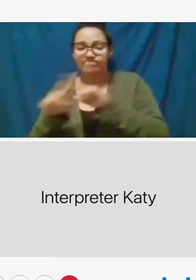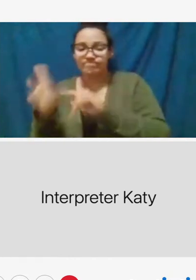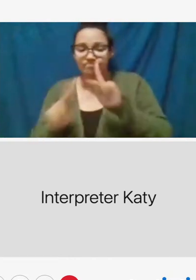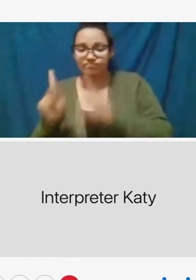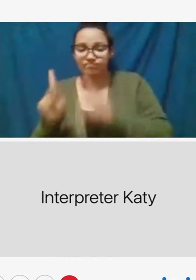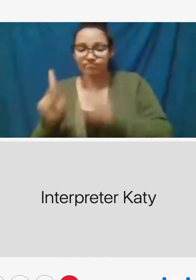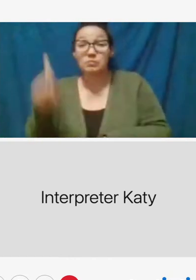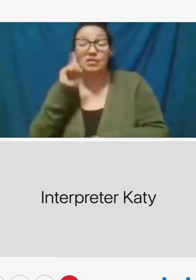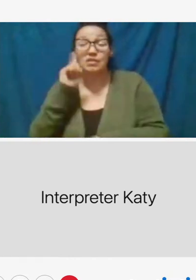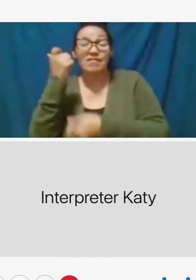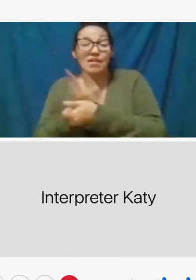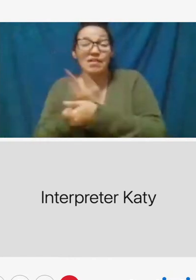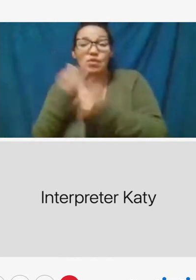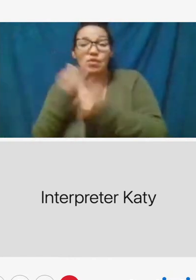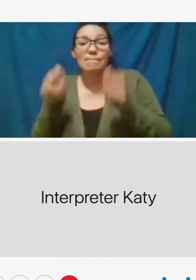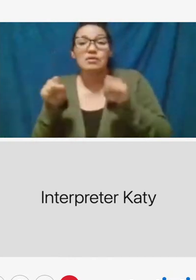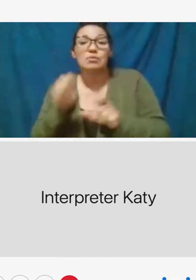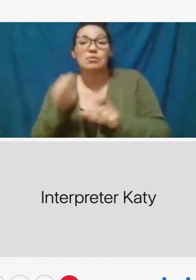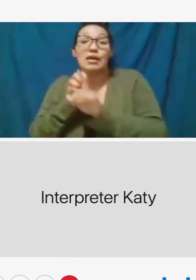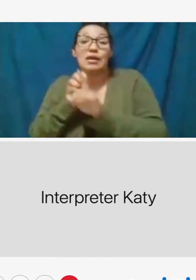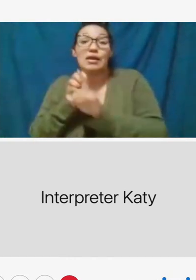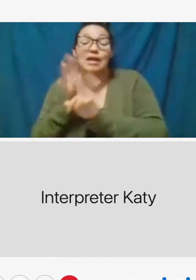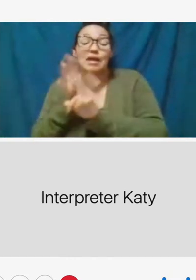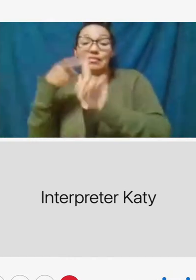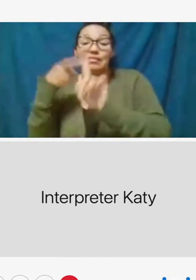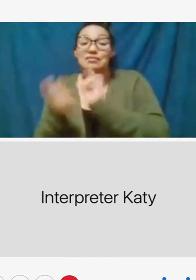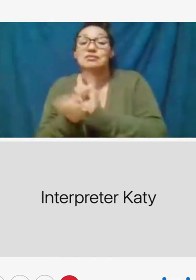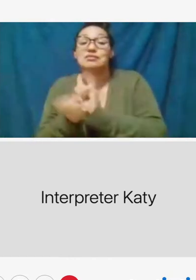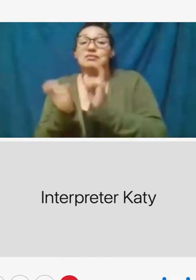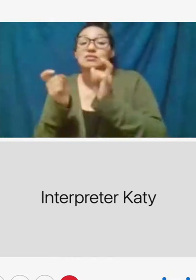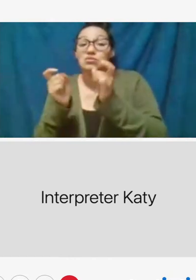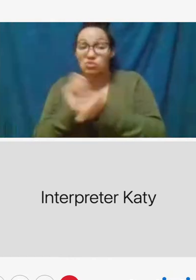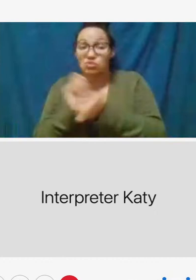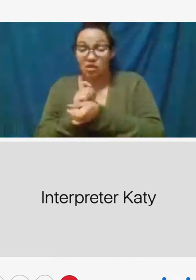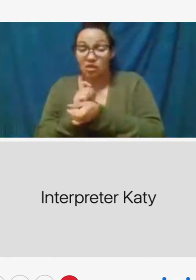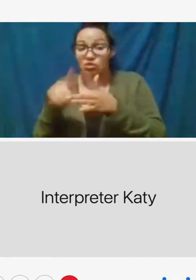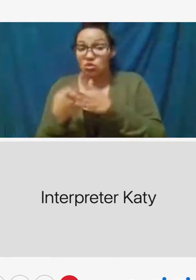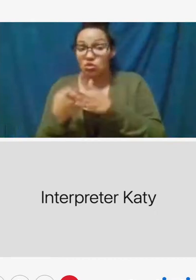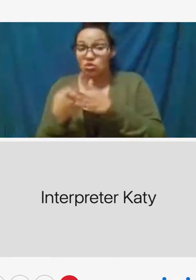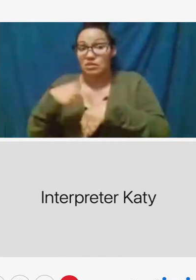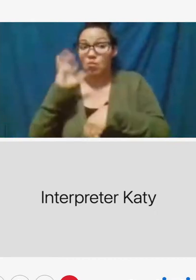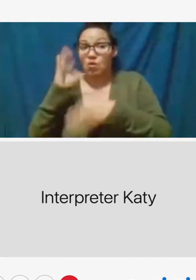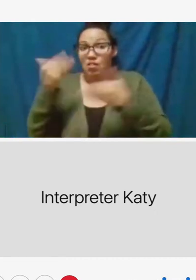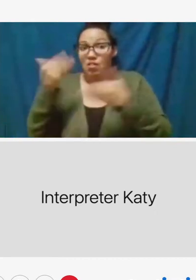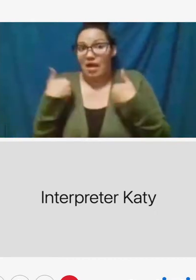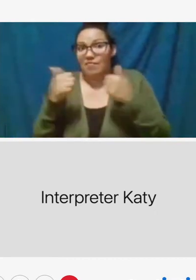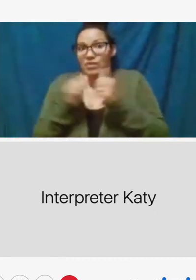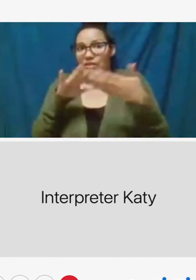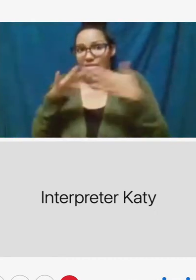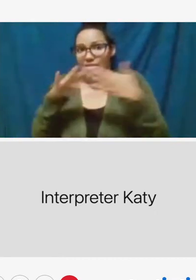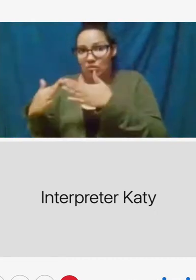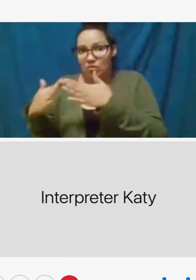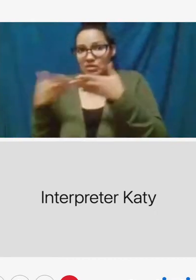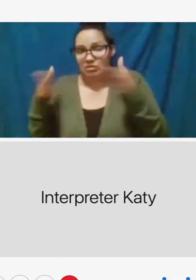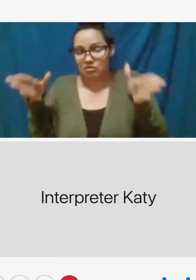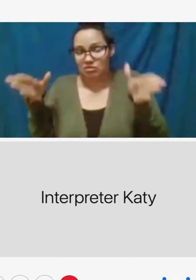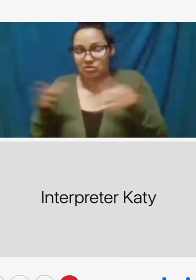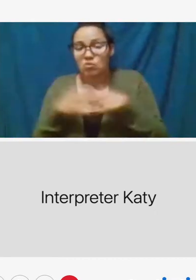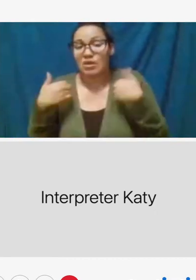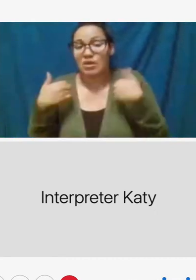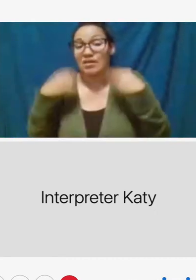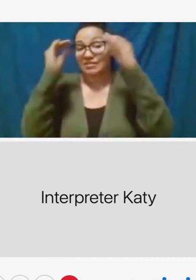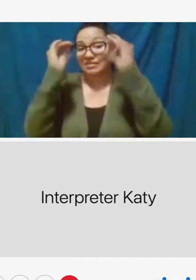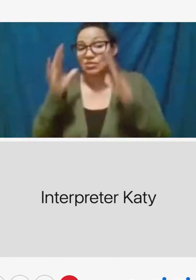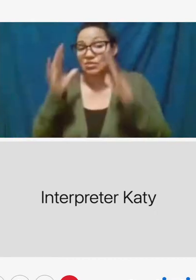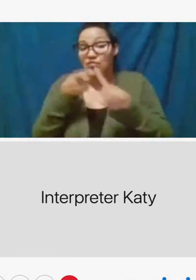that this uh change to our start times is going to have um on our community so we've got teachers from all levels we have